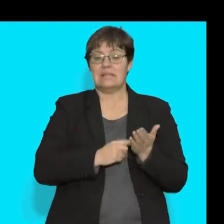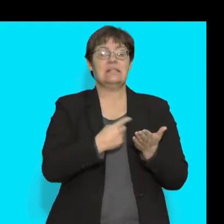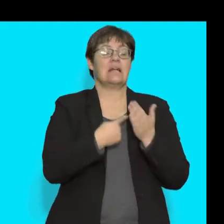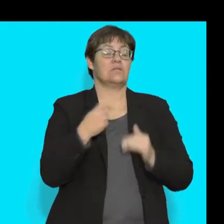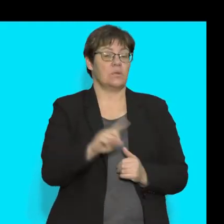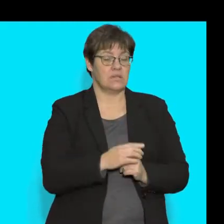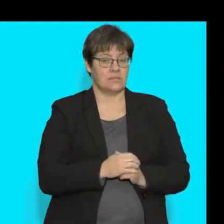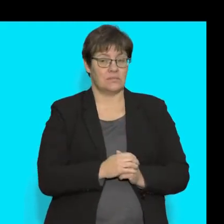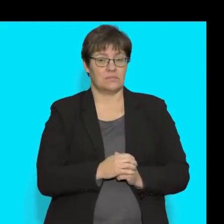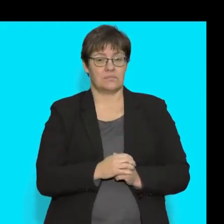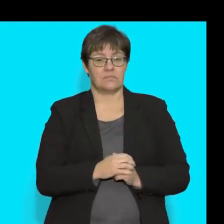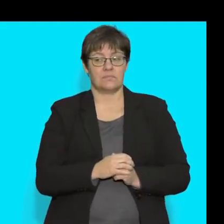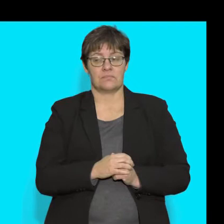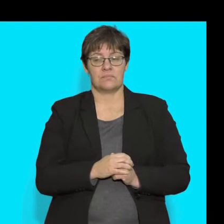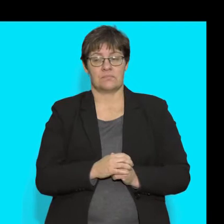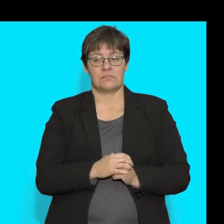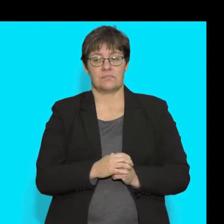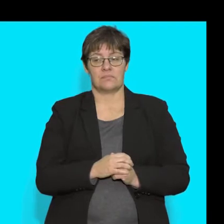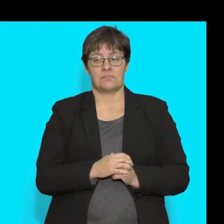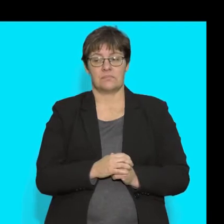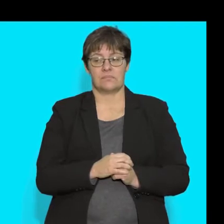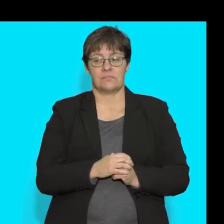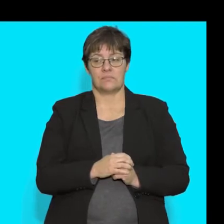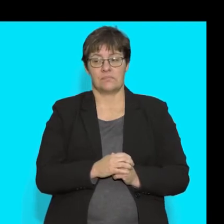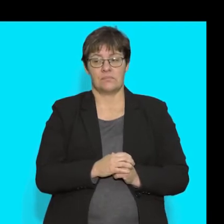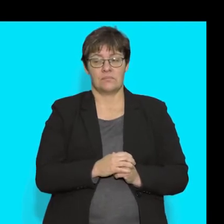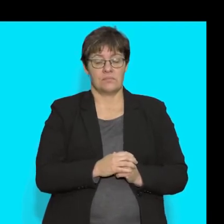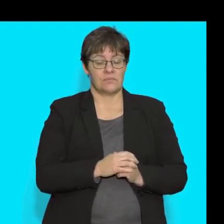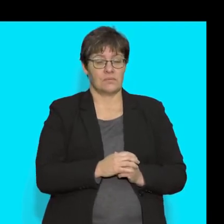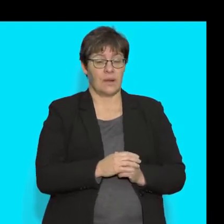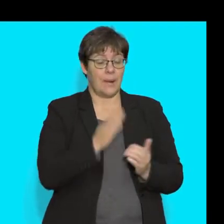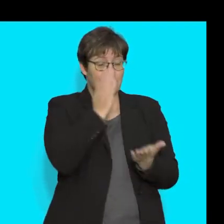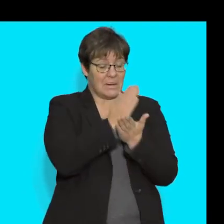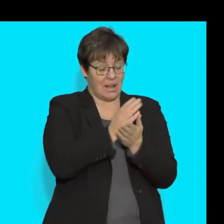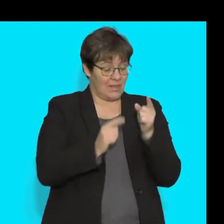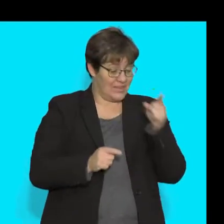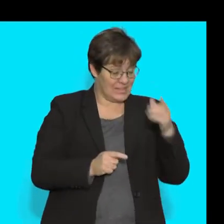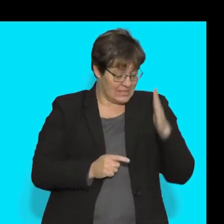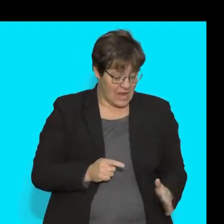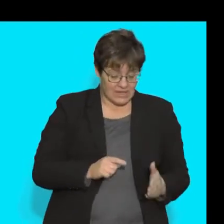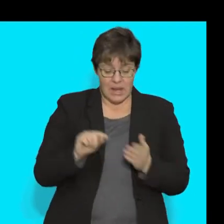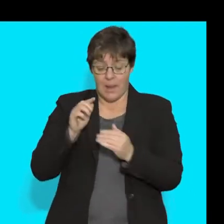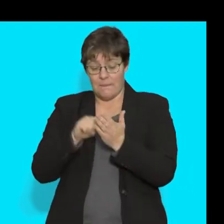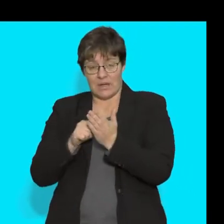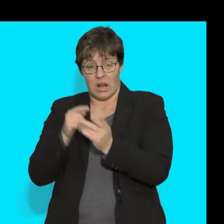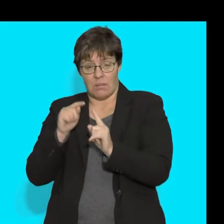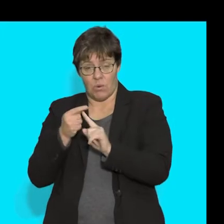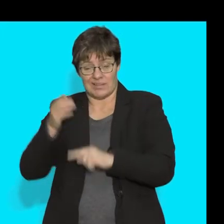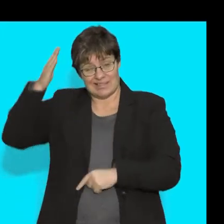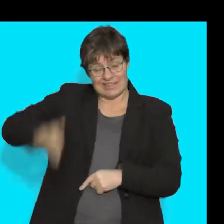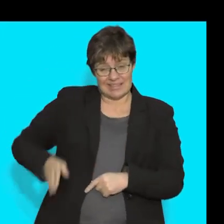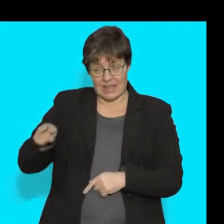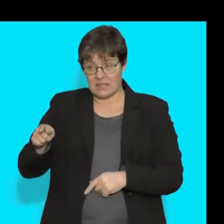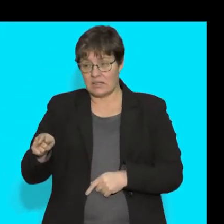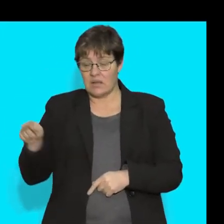talk about having the midpoint of this side and the midpoint of that side. If I join